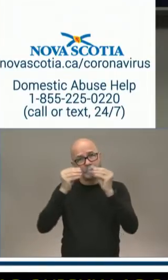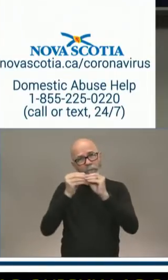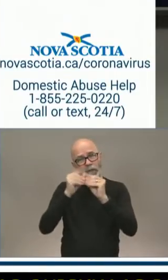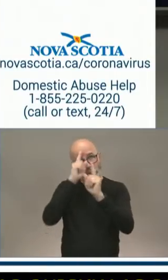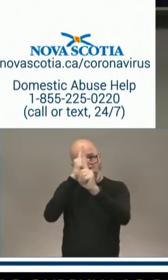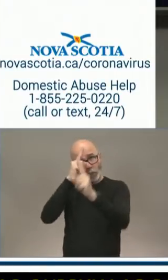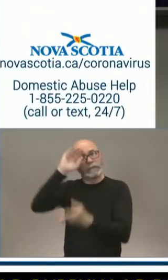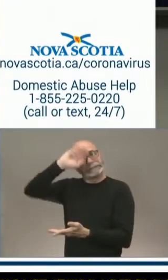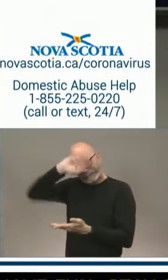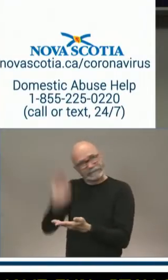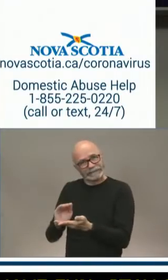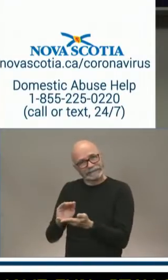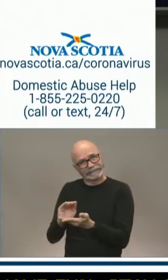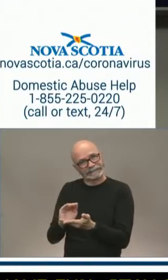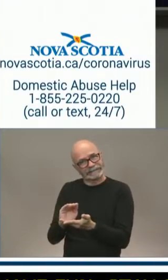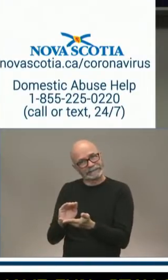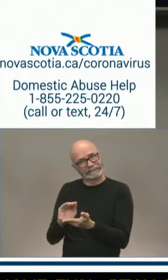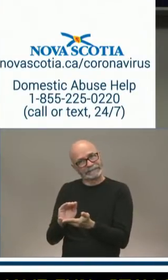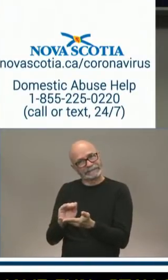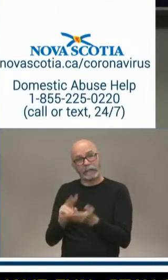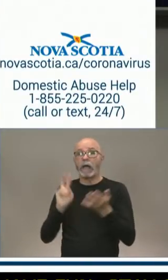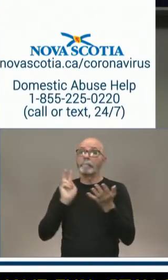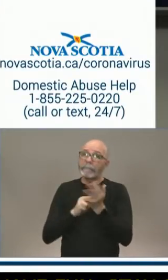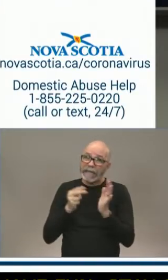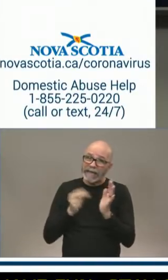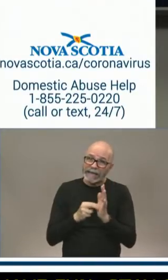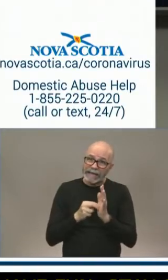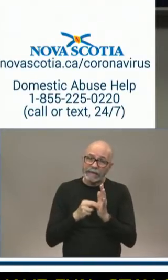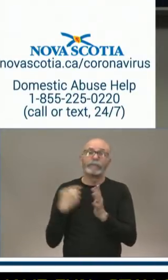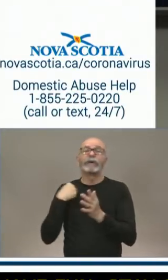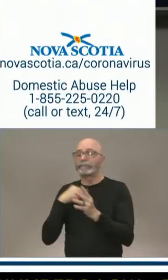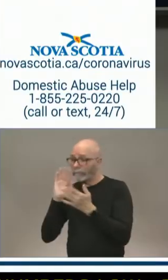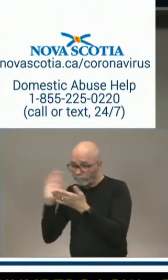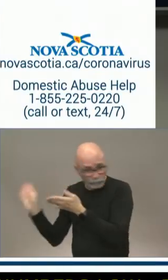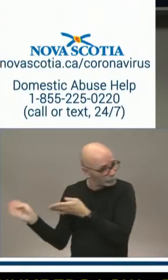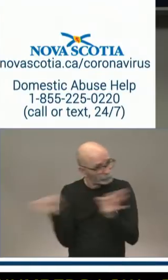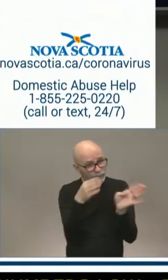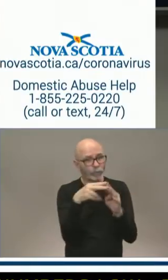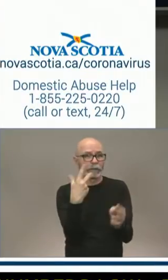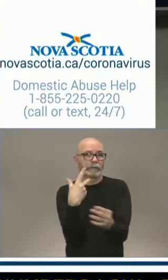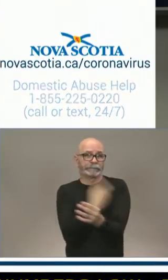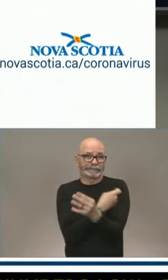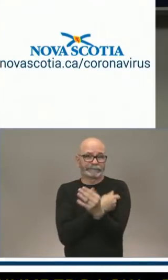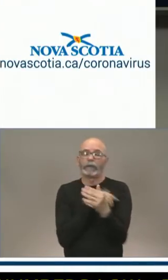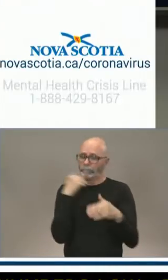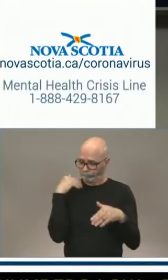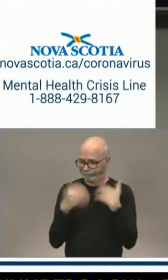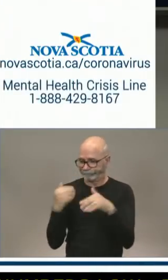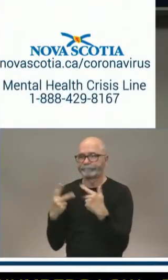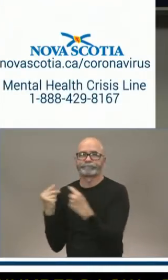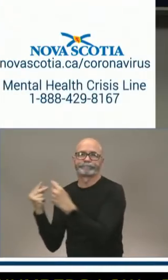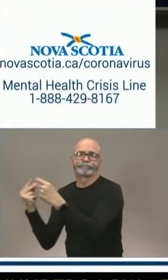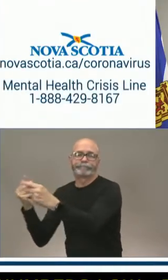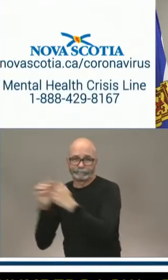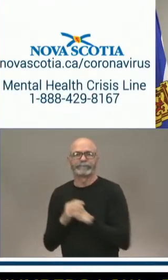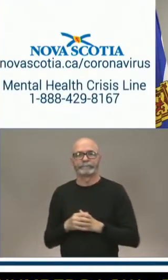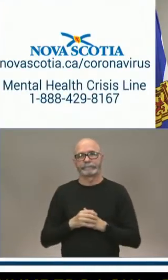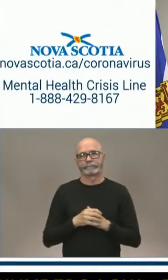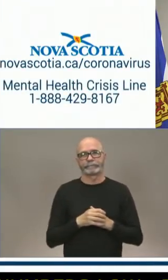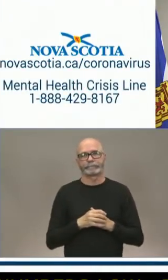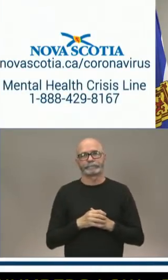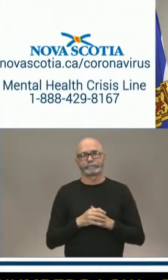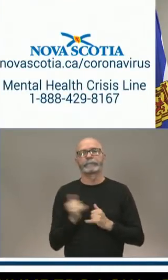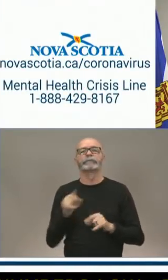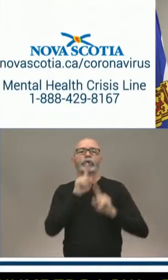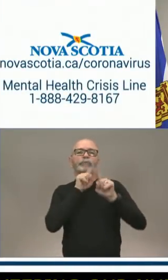that means we can focus our efforts on getting vaccine into your arms. Tina. Thanks, Dr. Strang. Again,